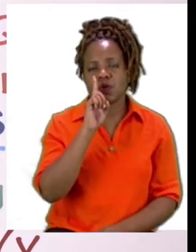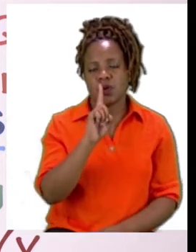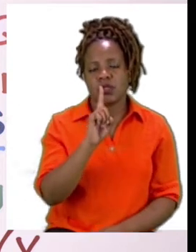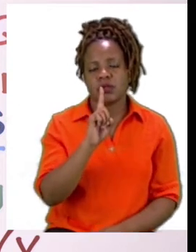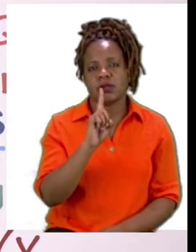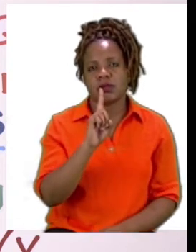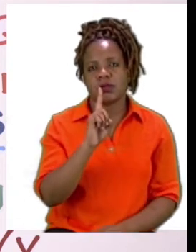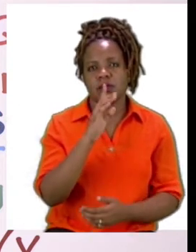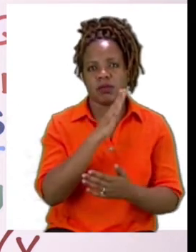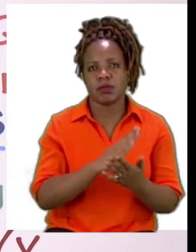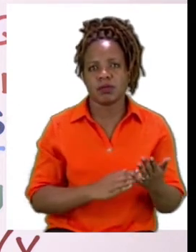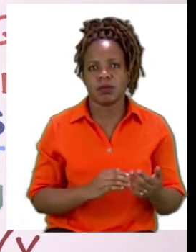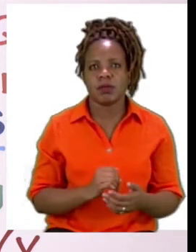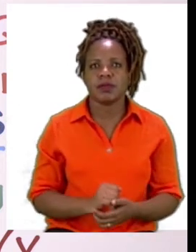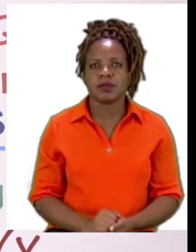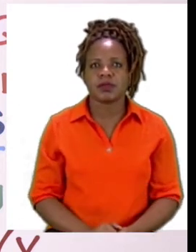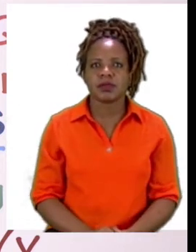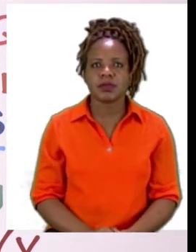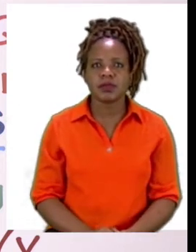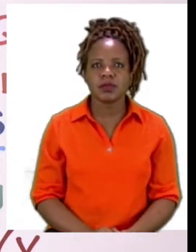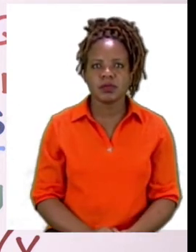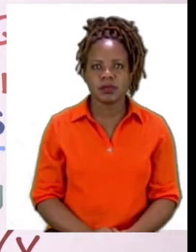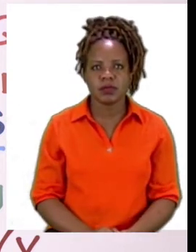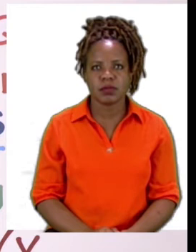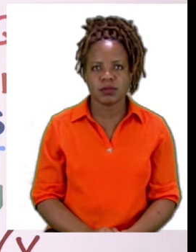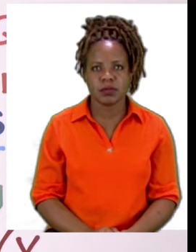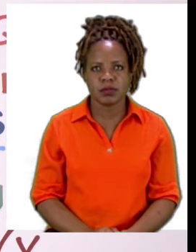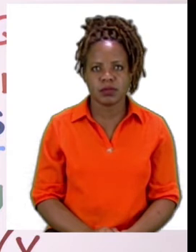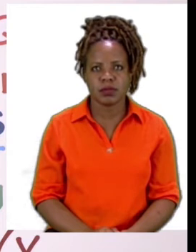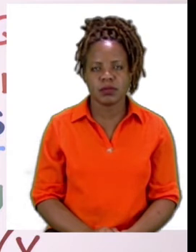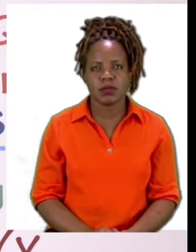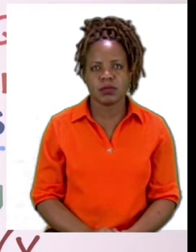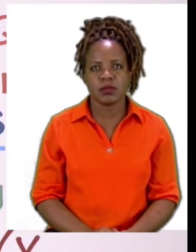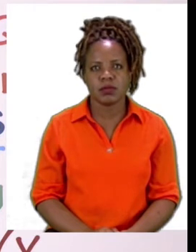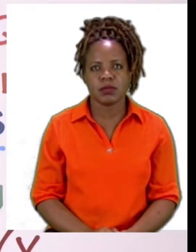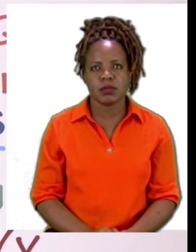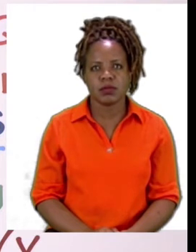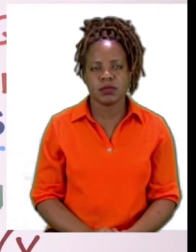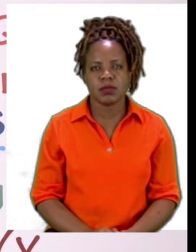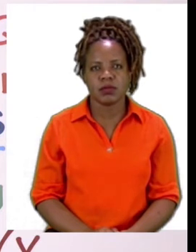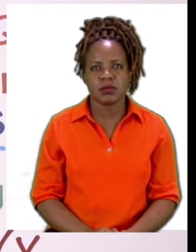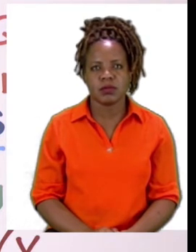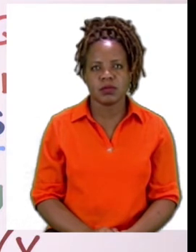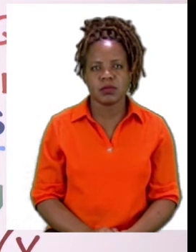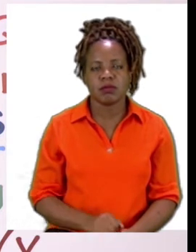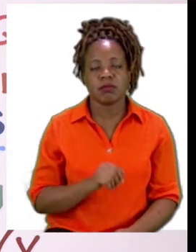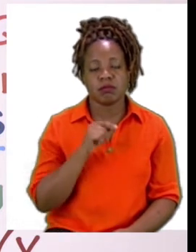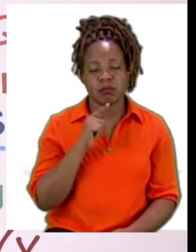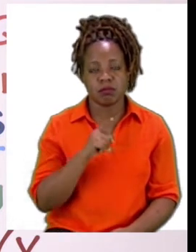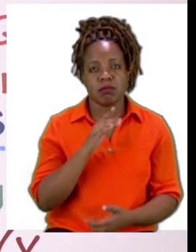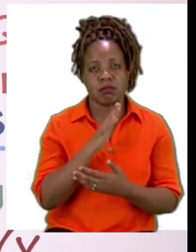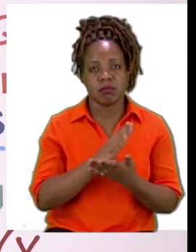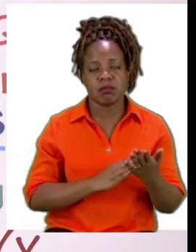So this is 1 part of the shape. And that is the part that I will